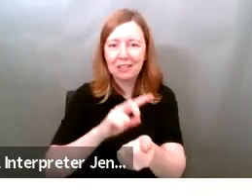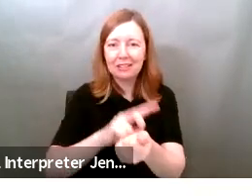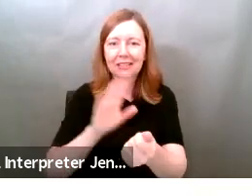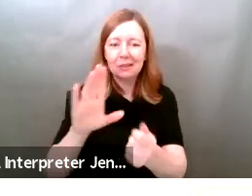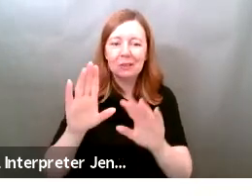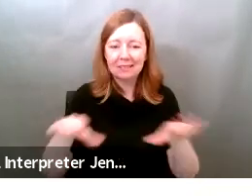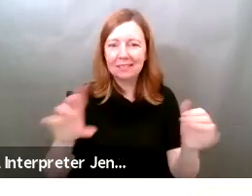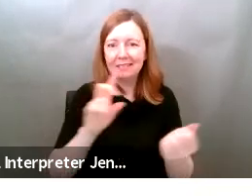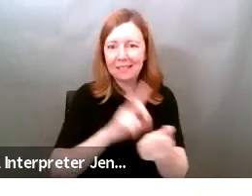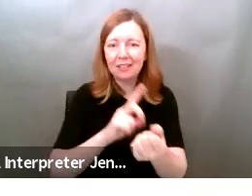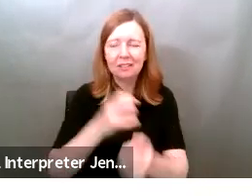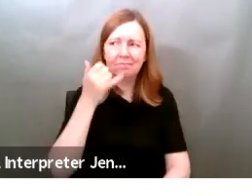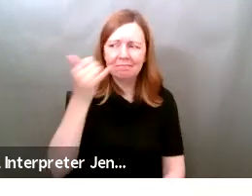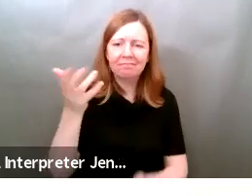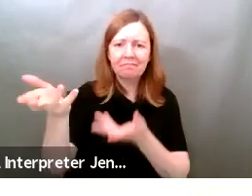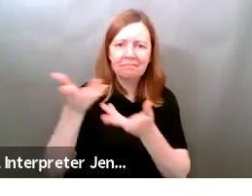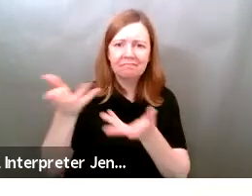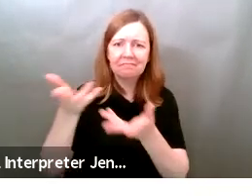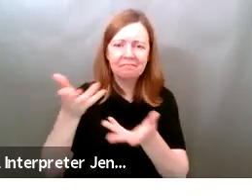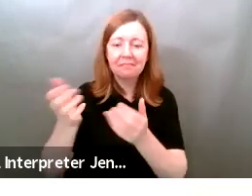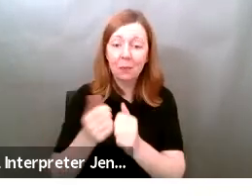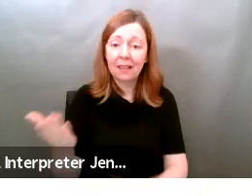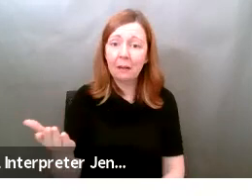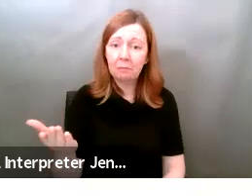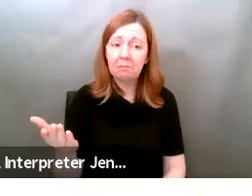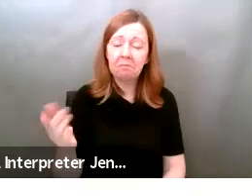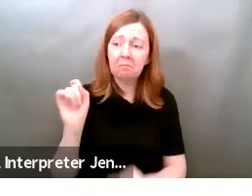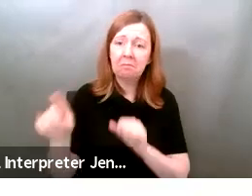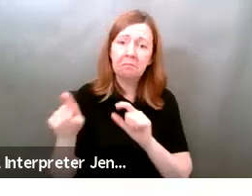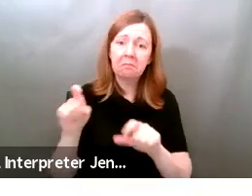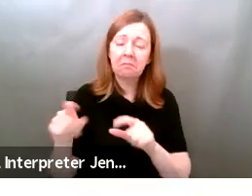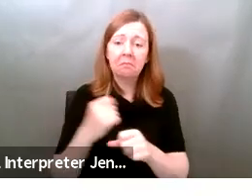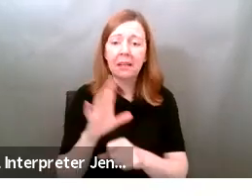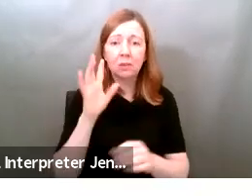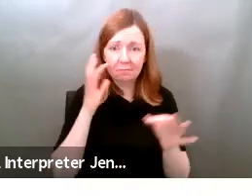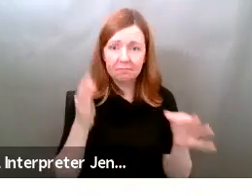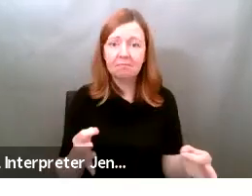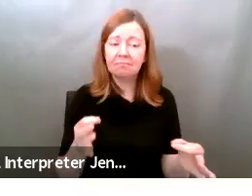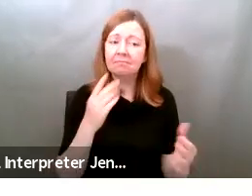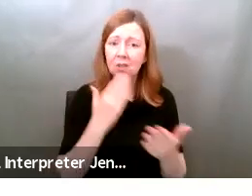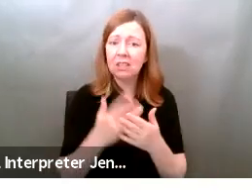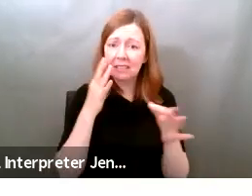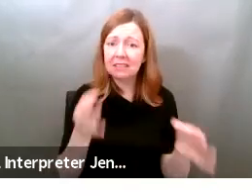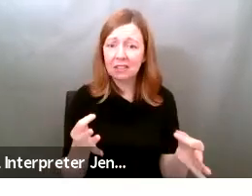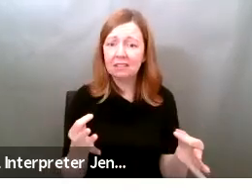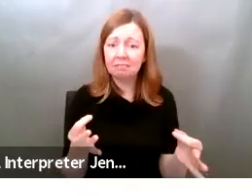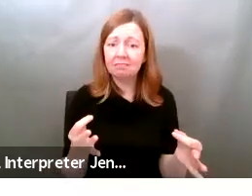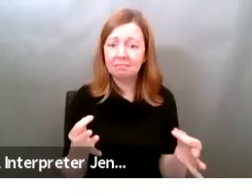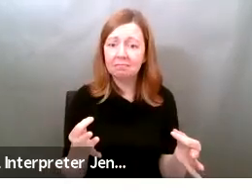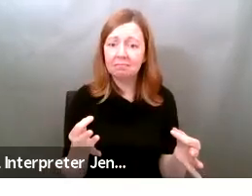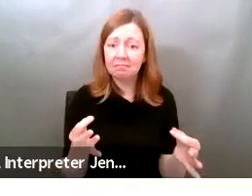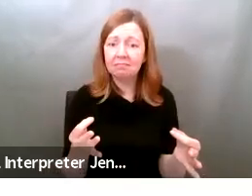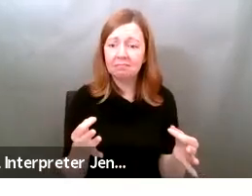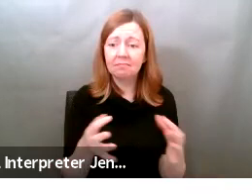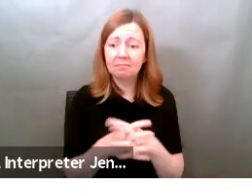child's pediatrician and just talk it through with them. Make sure that your decision for your child is a good one. And I would